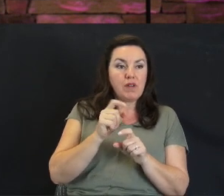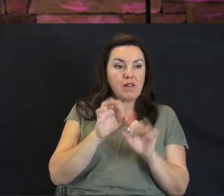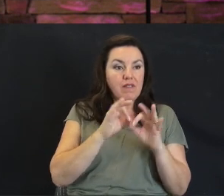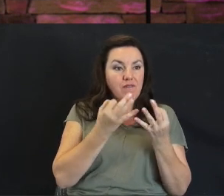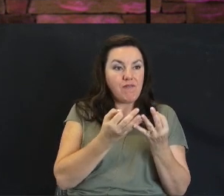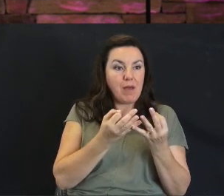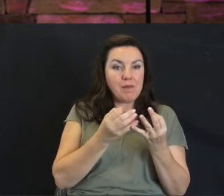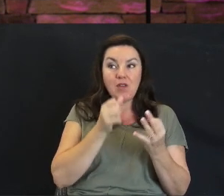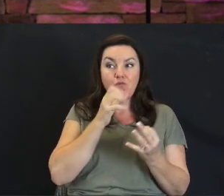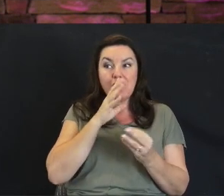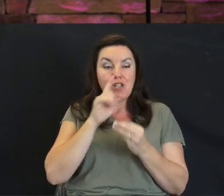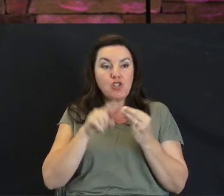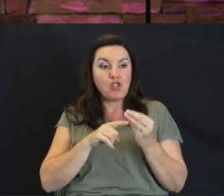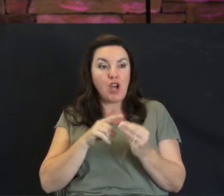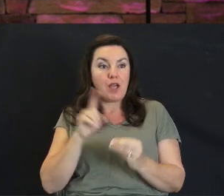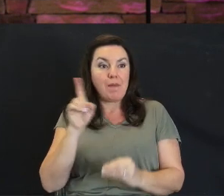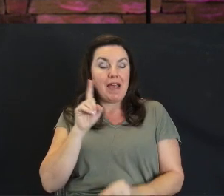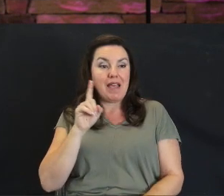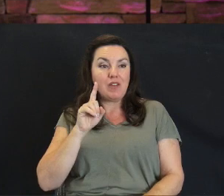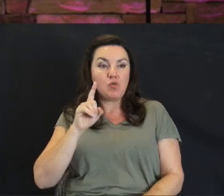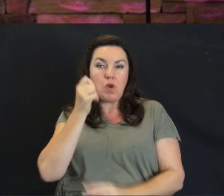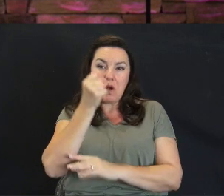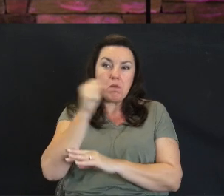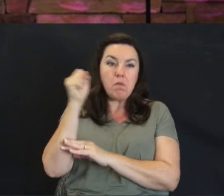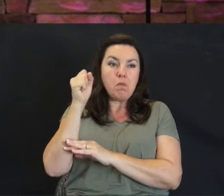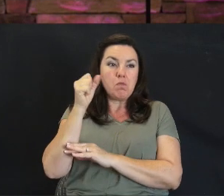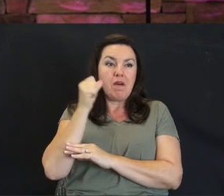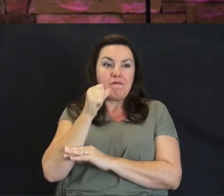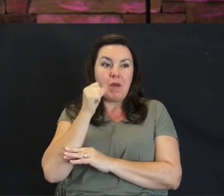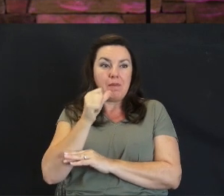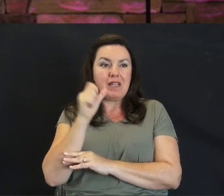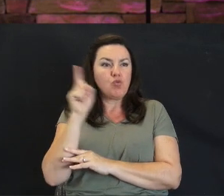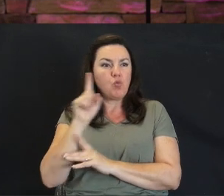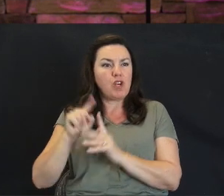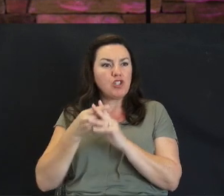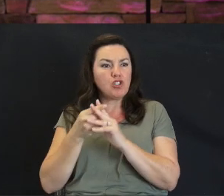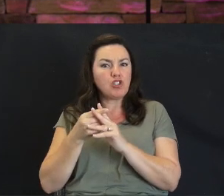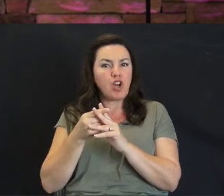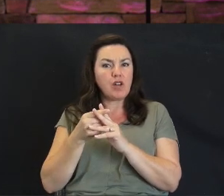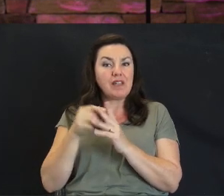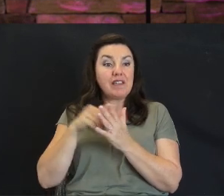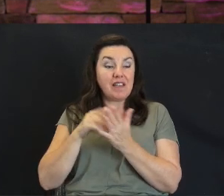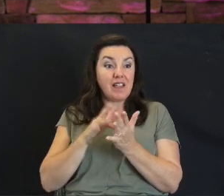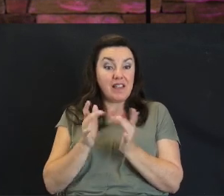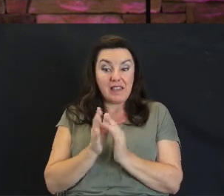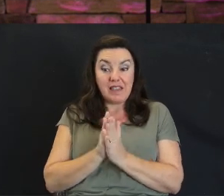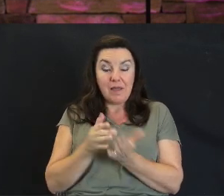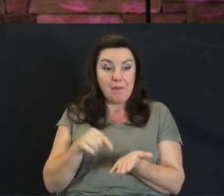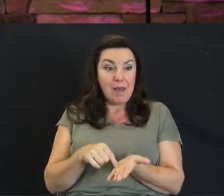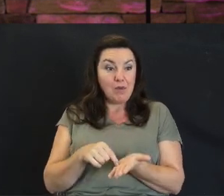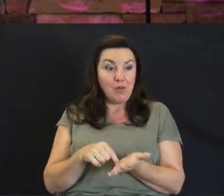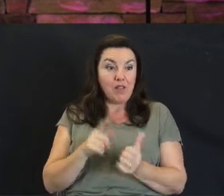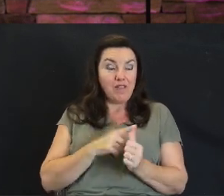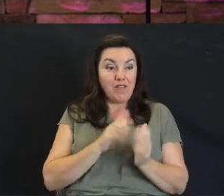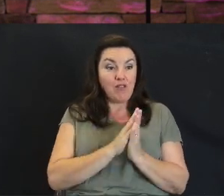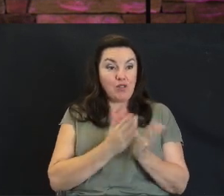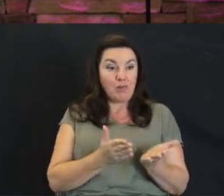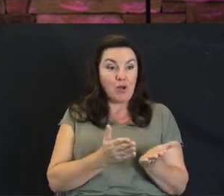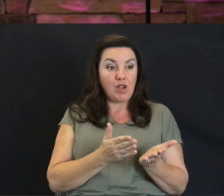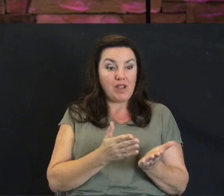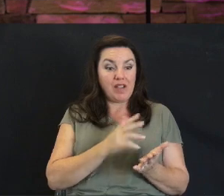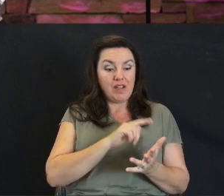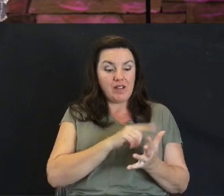we didn't talk about Was the origin of radical feminism Do you know where feminism started? In the Bible The very first book of the Bible As a matter of fact